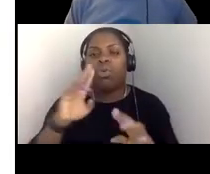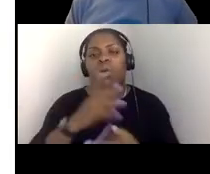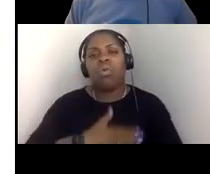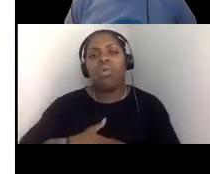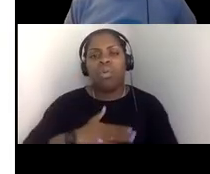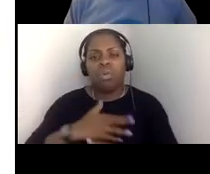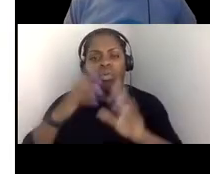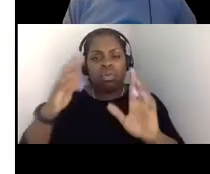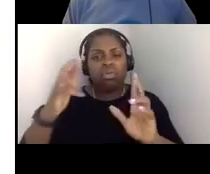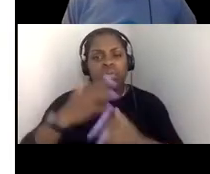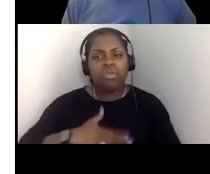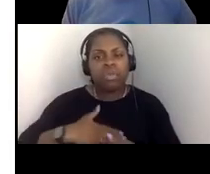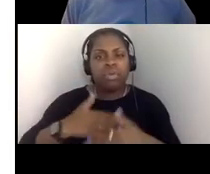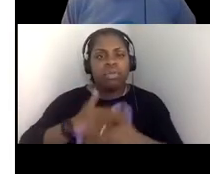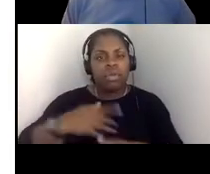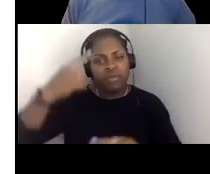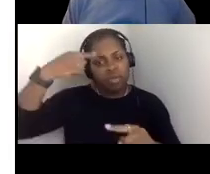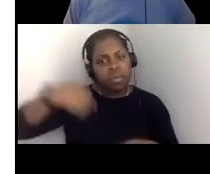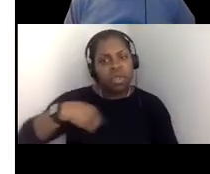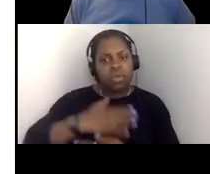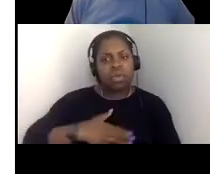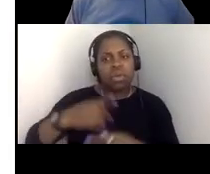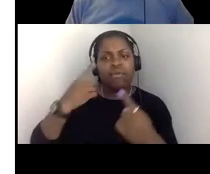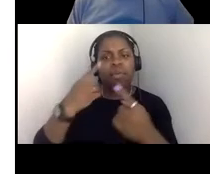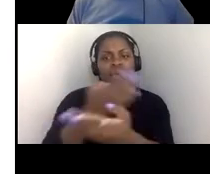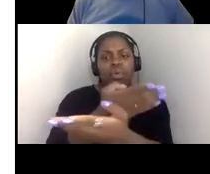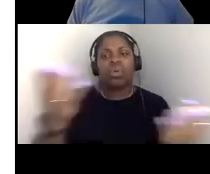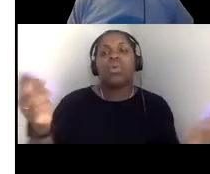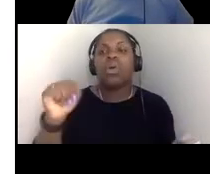we all learn something together. Okay.